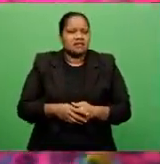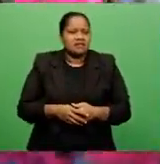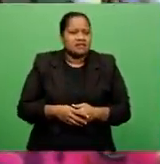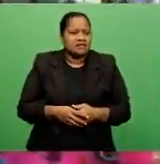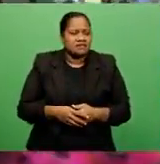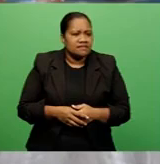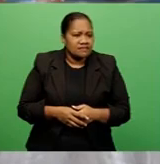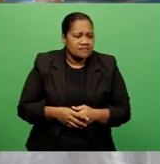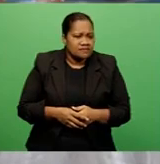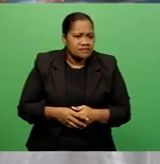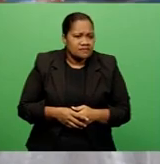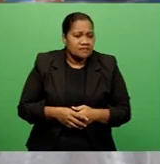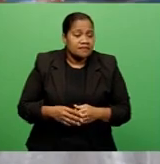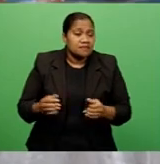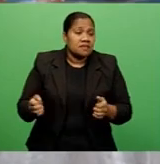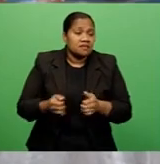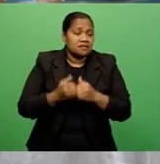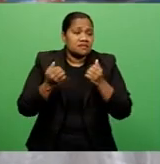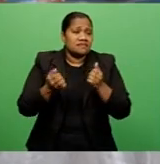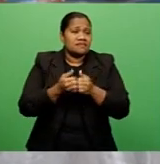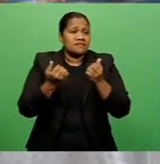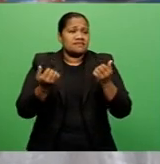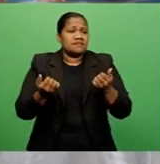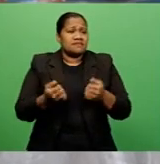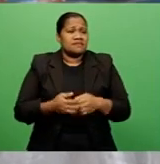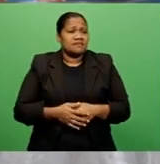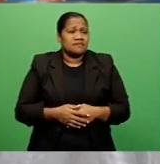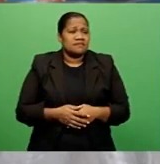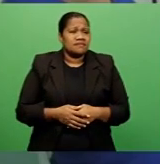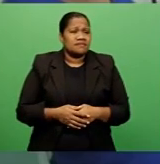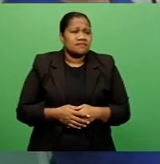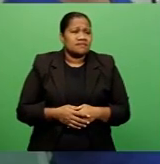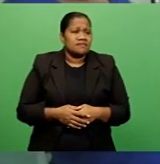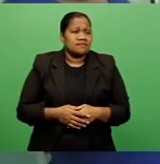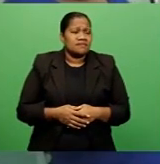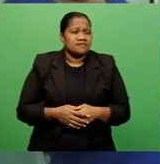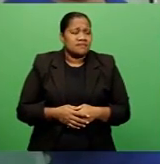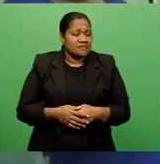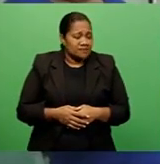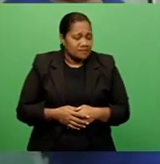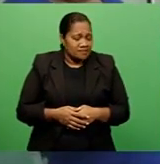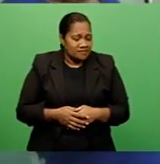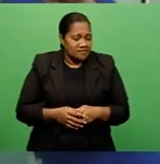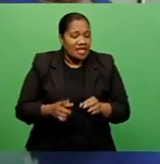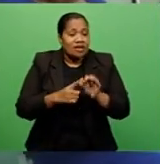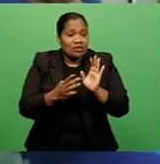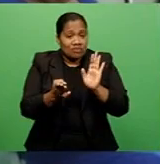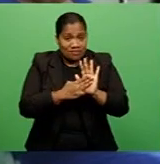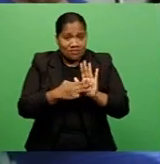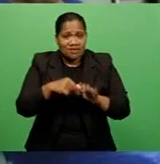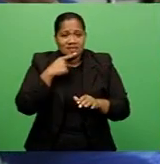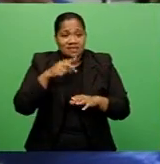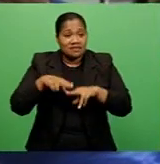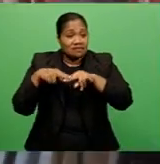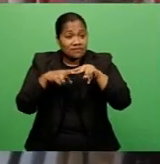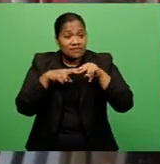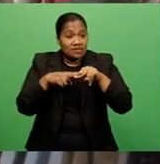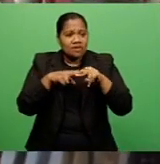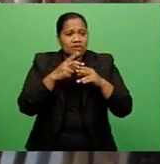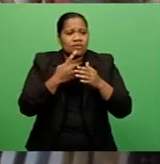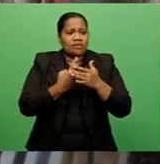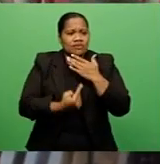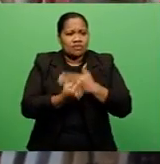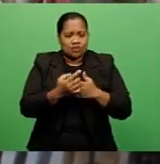phase. Many are already being administered. The Prime Minister says Fiji has weathered two powerful